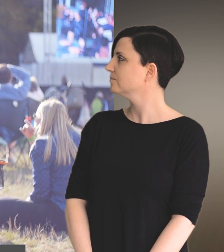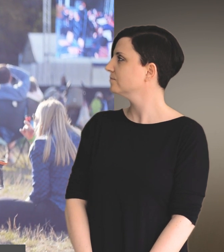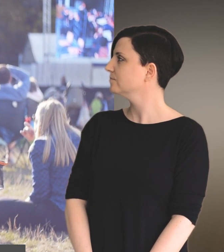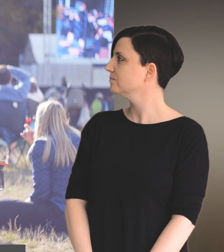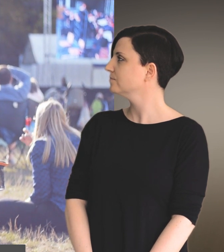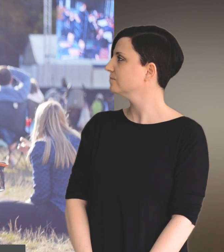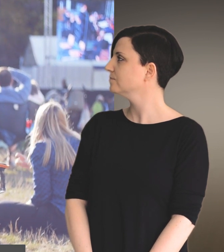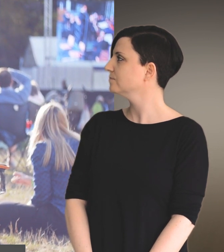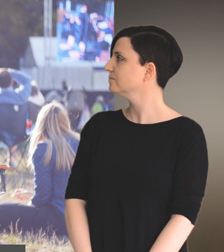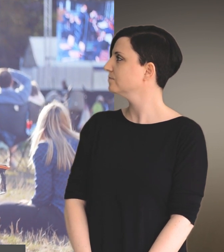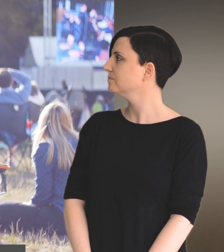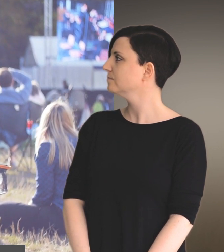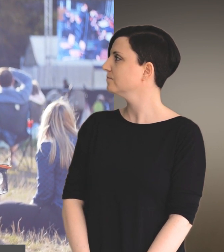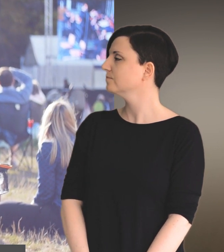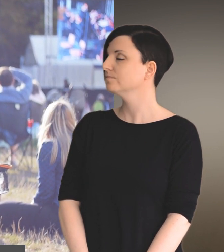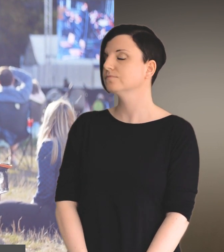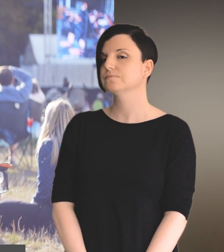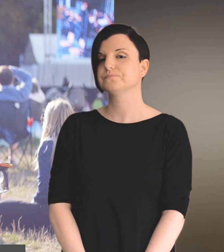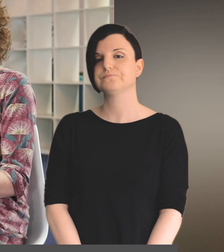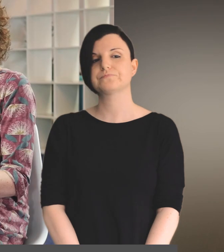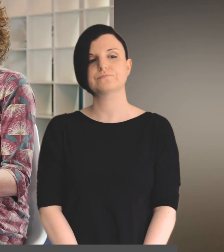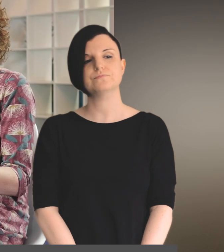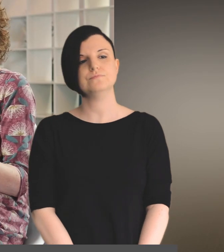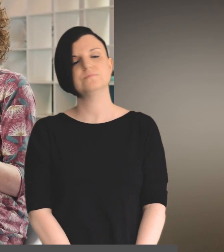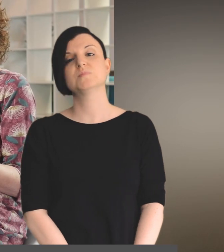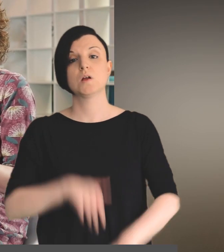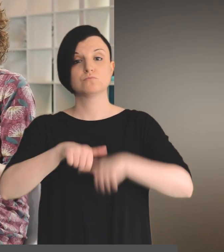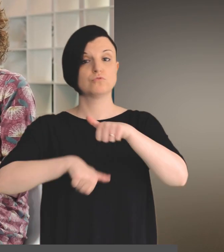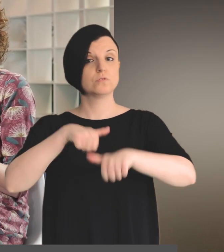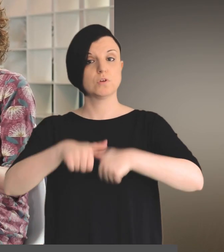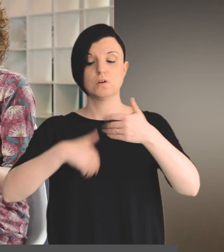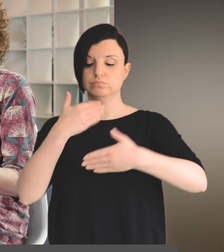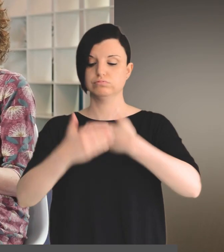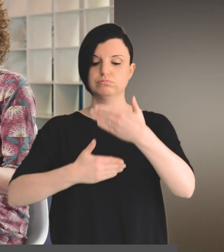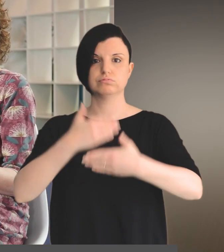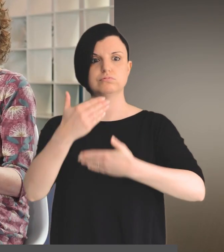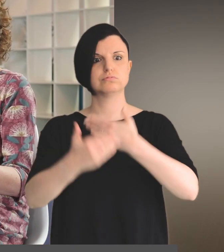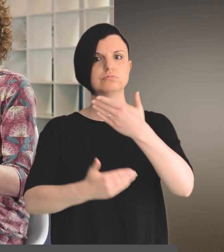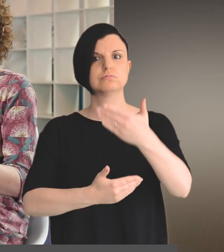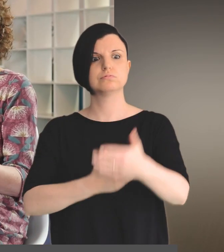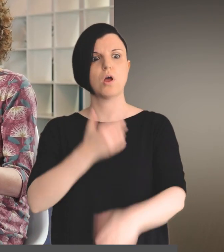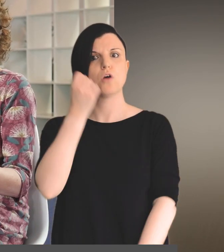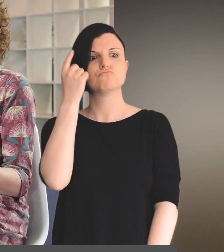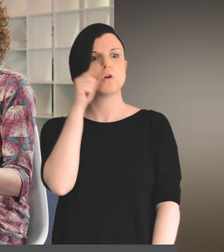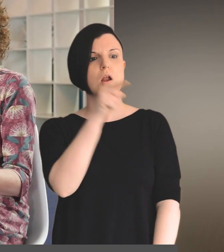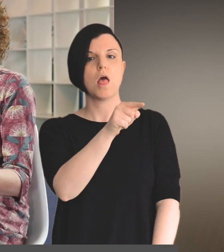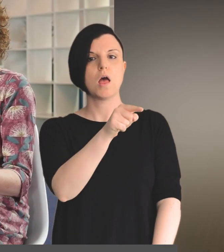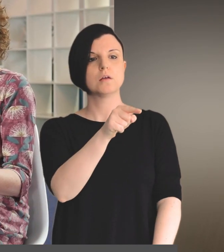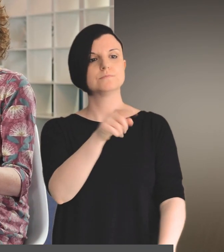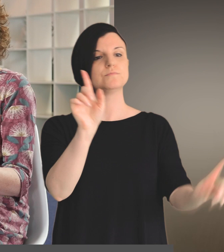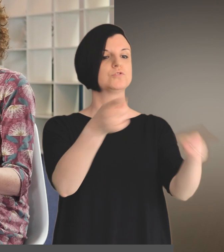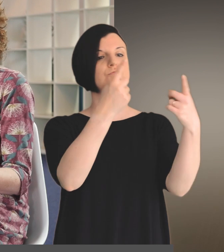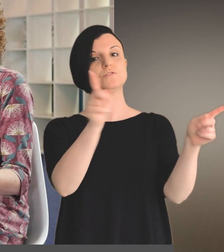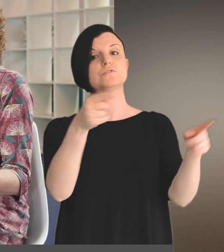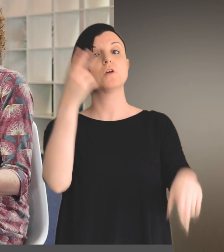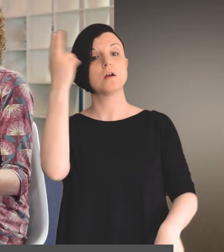around the world. It was really quickly identified that as a conductor and director,